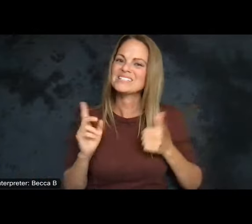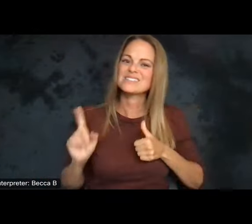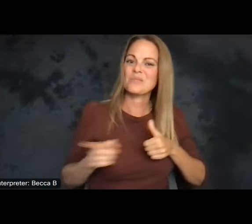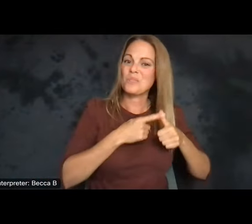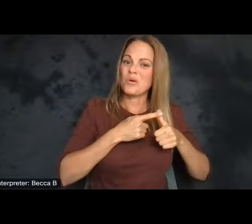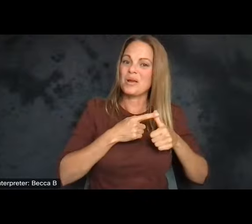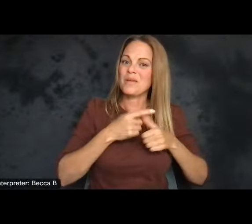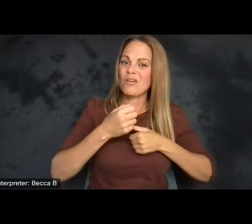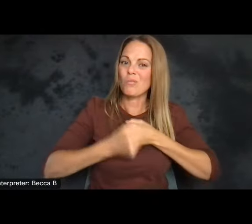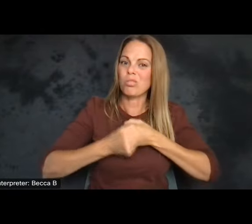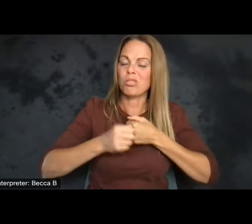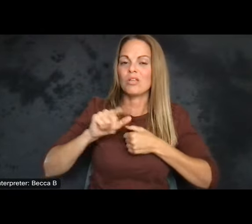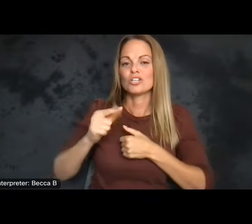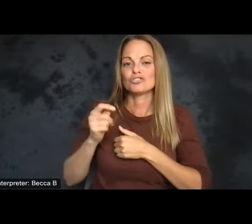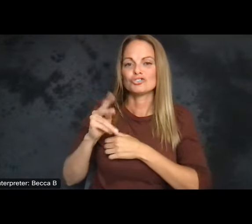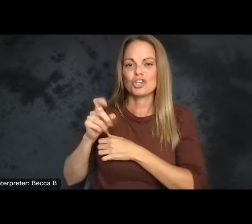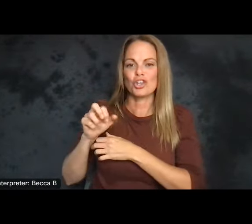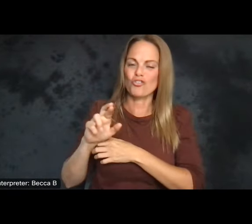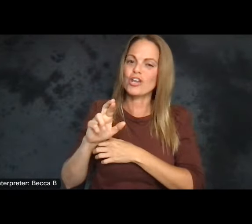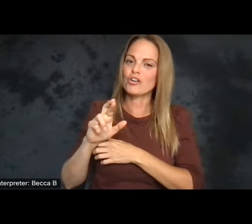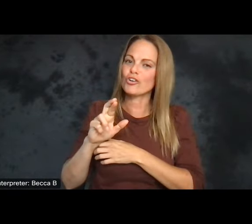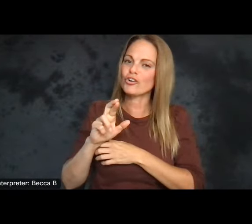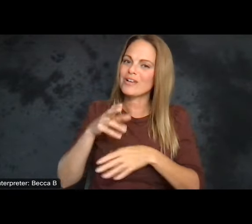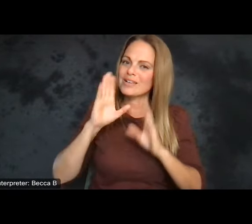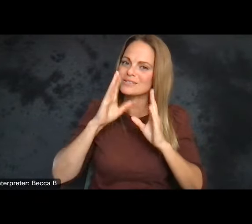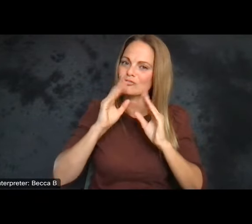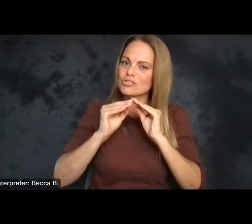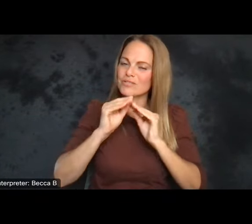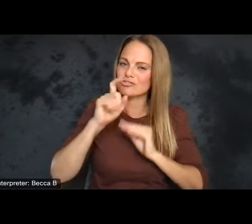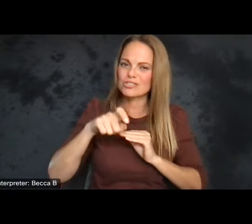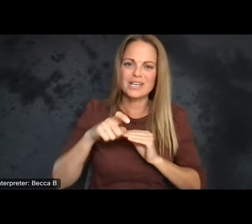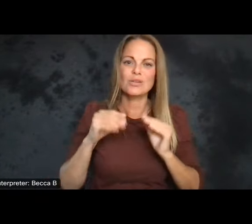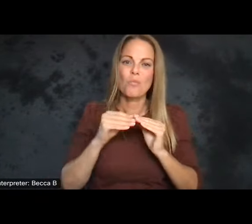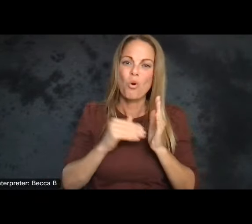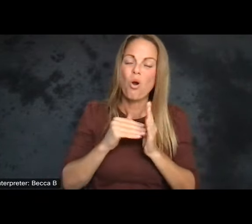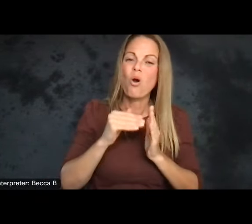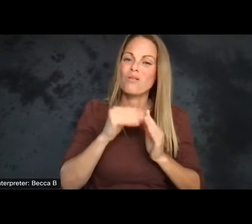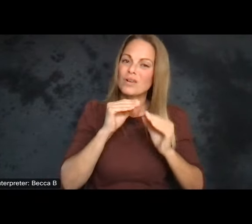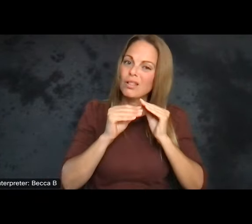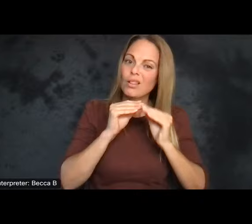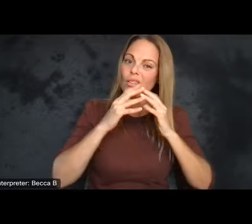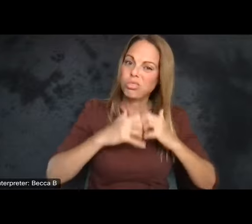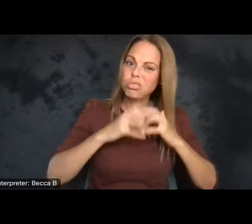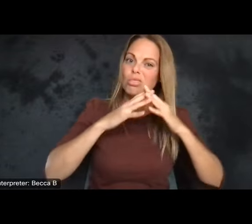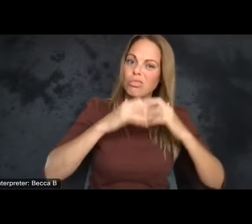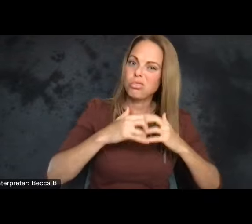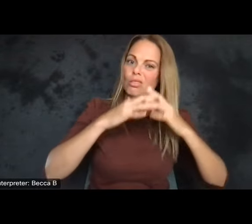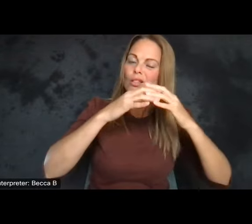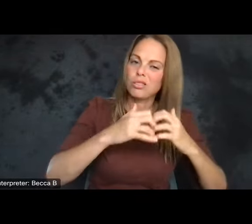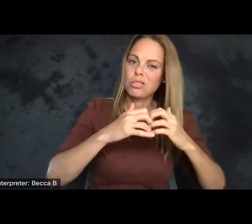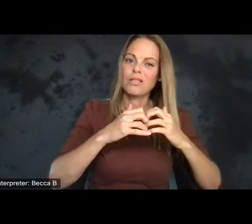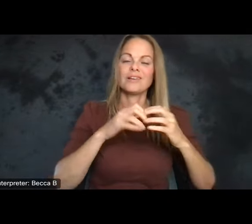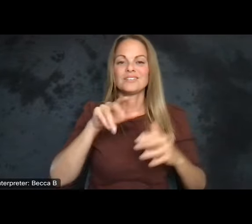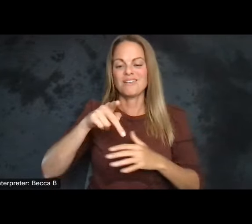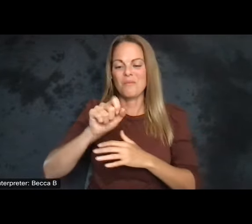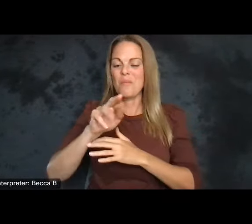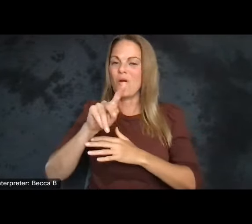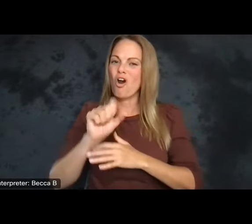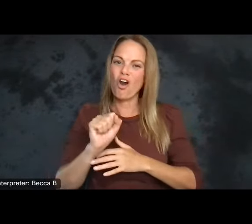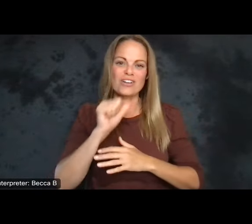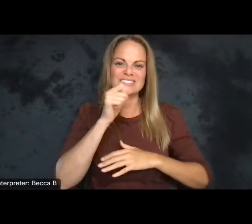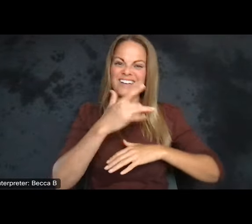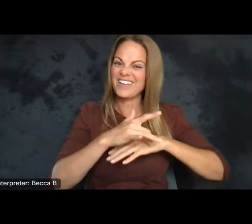having more frequent breakdowns of it now, and the repair parts are not as readily available now with the newer systems. So what we are